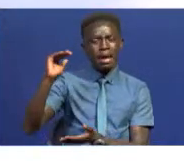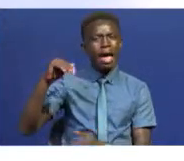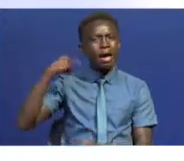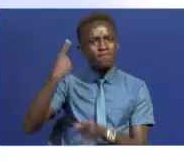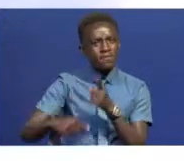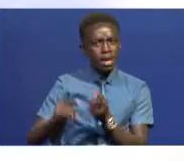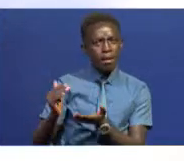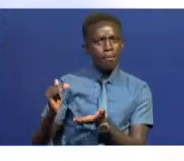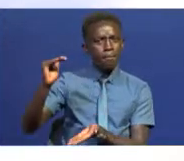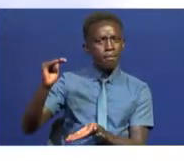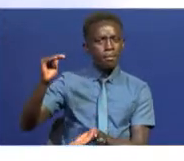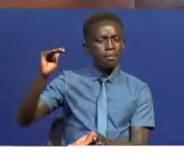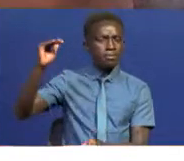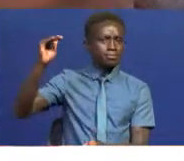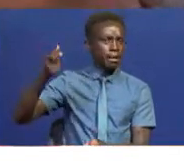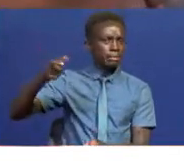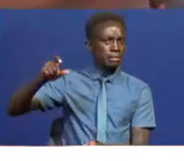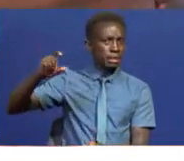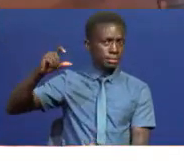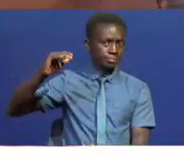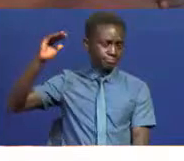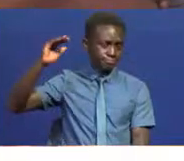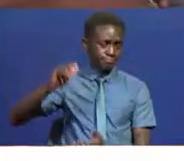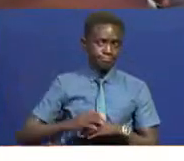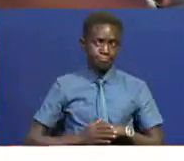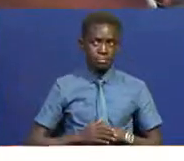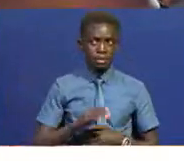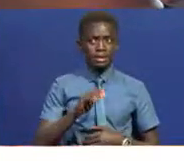up. Waziri and your team,